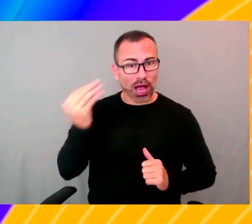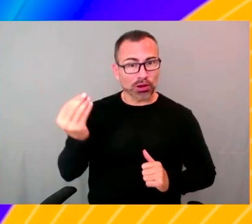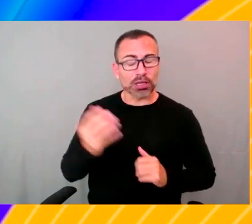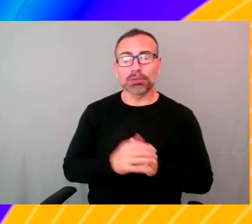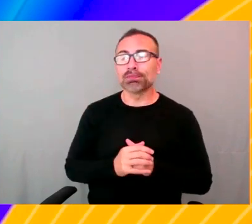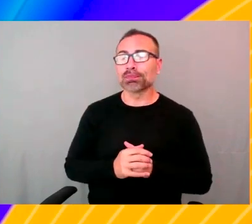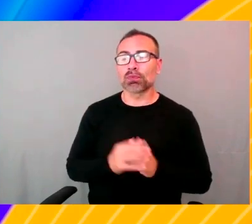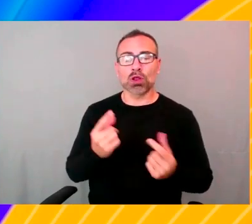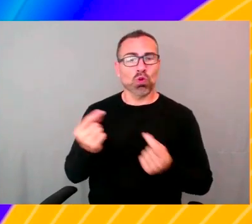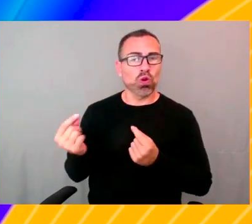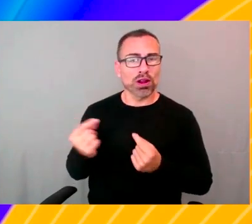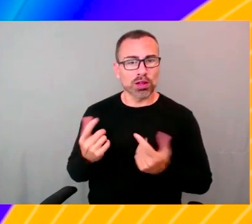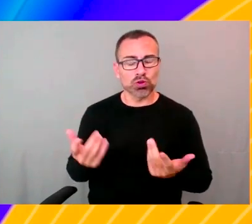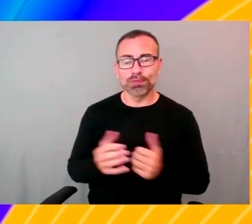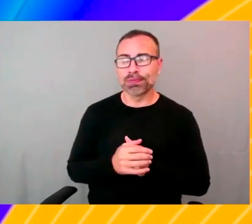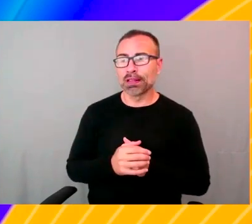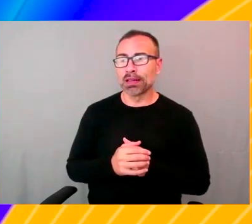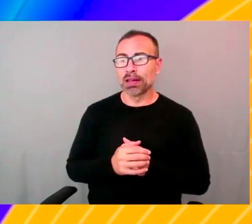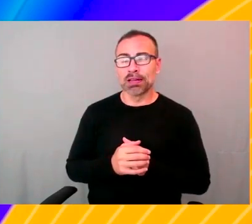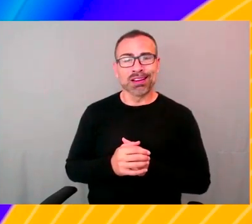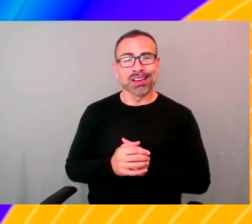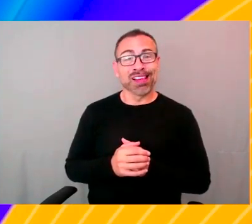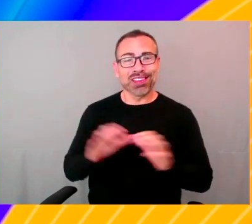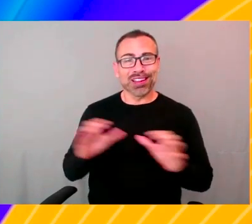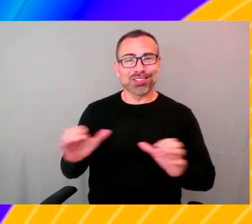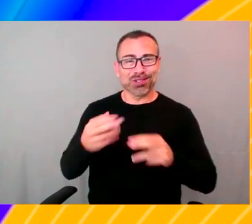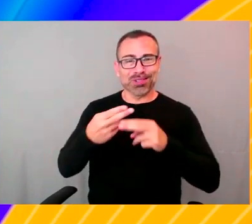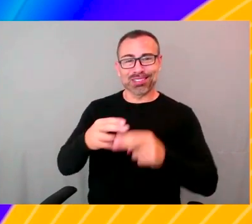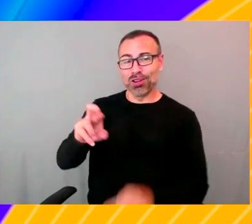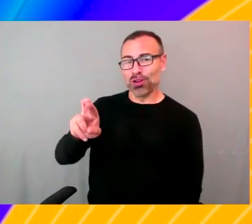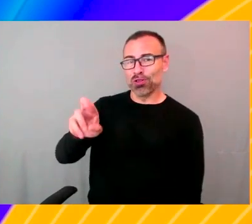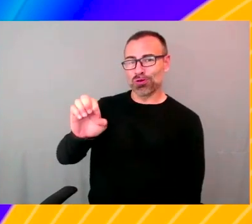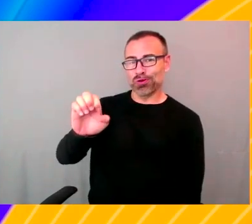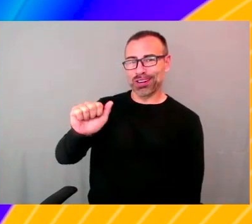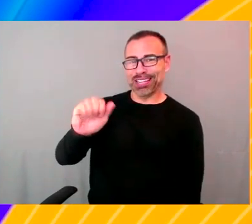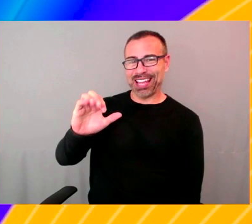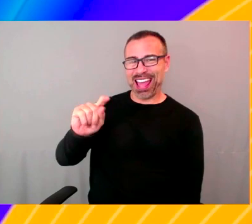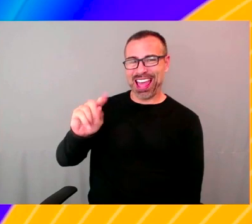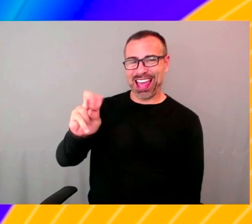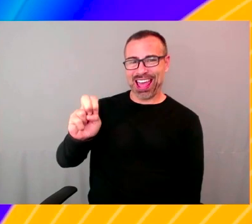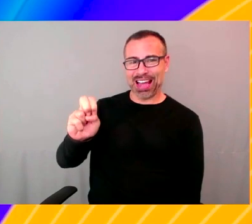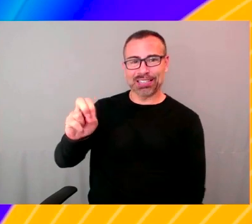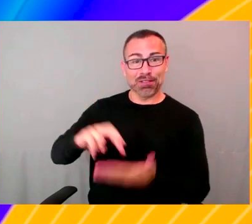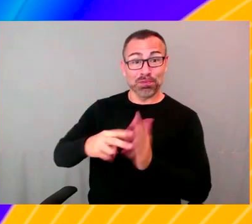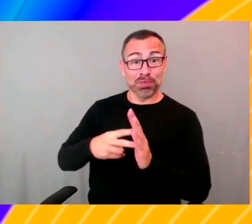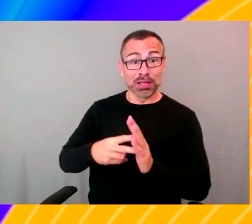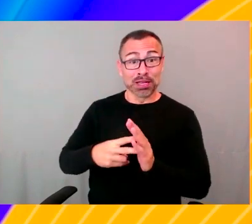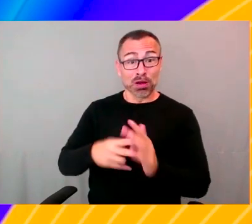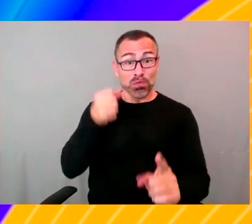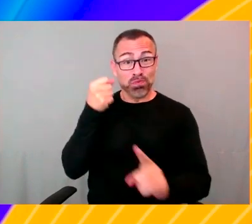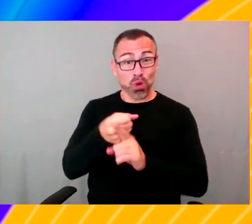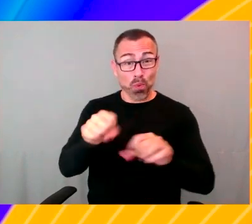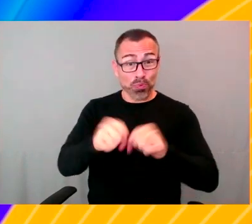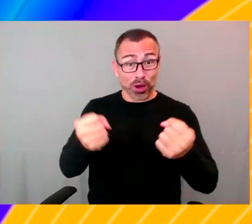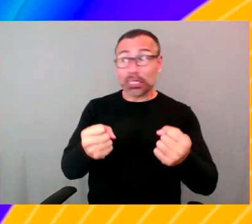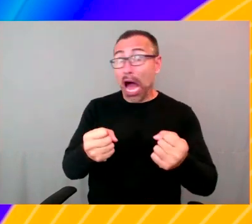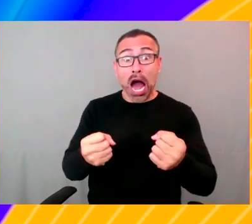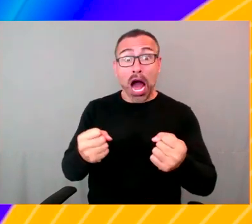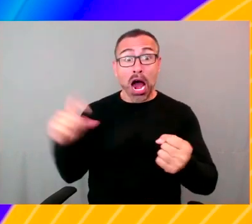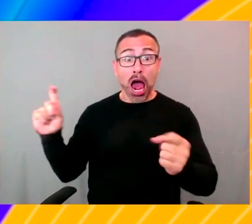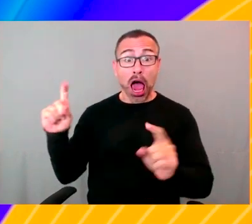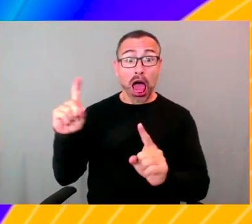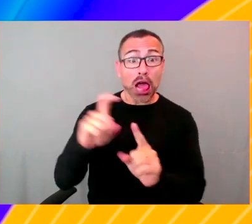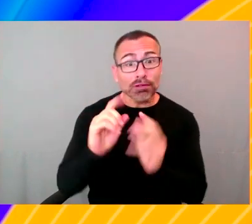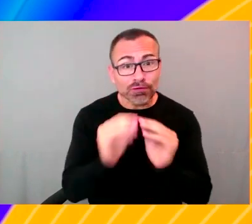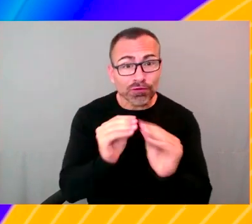doing is they've been either doing reactive maintenance, which is something breaks, they go fix it. It's like your car, right? Yeah. It goes down, you take it to the